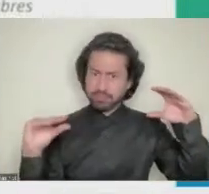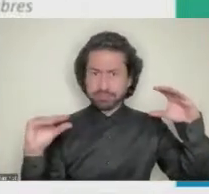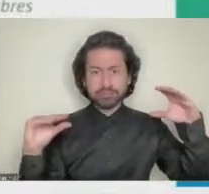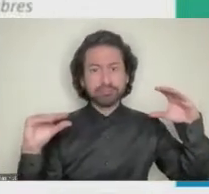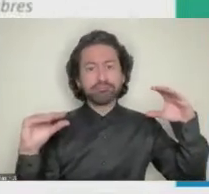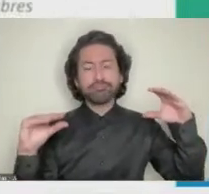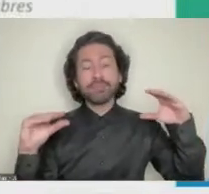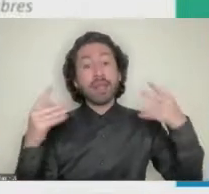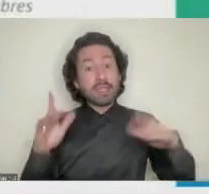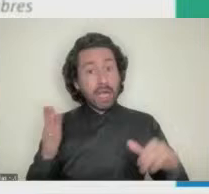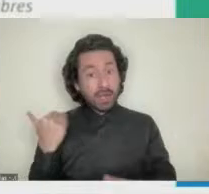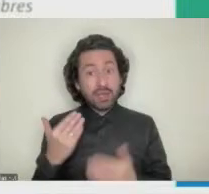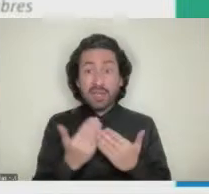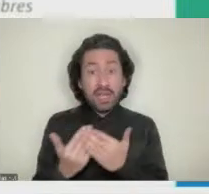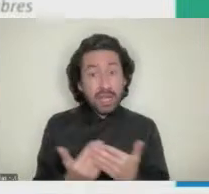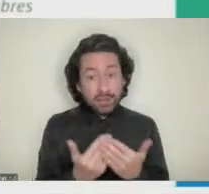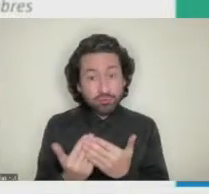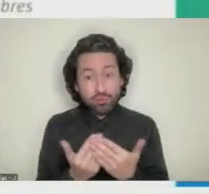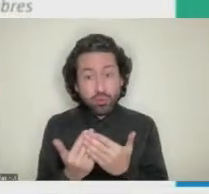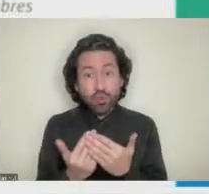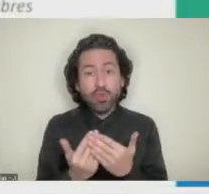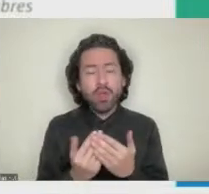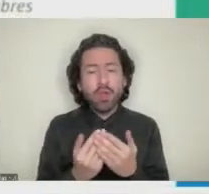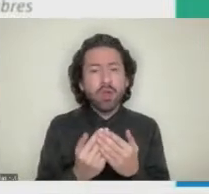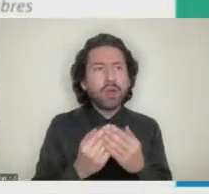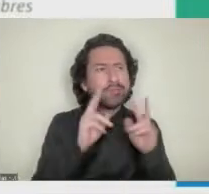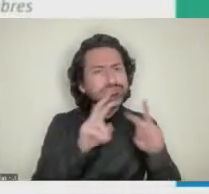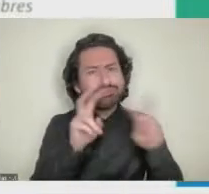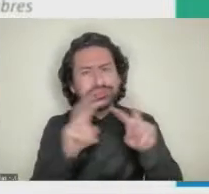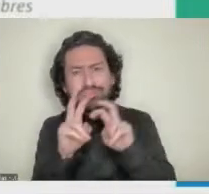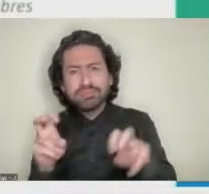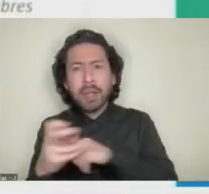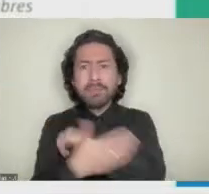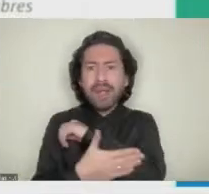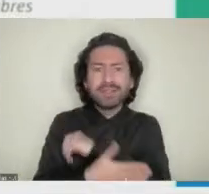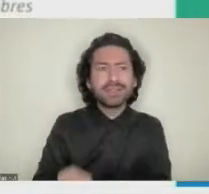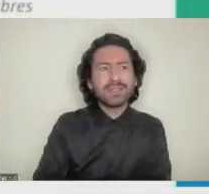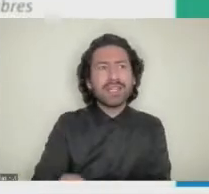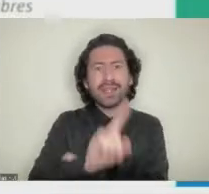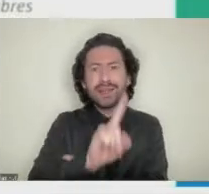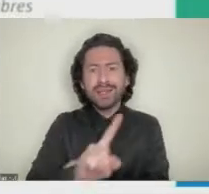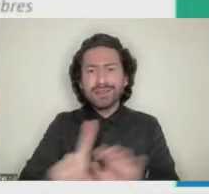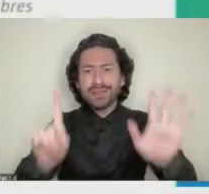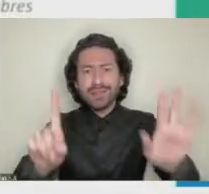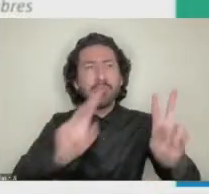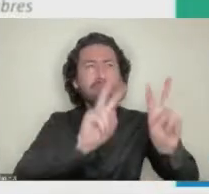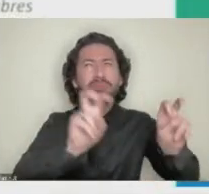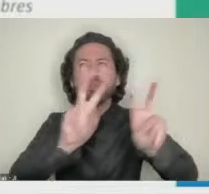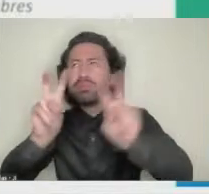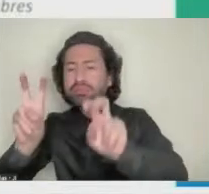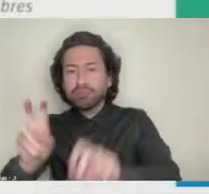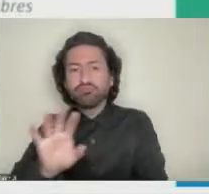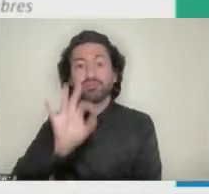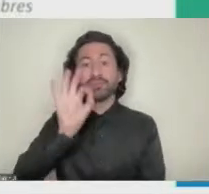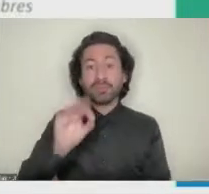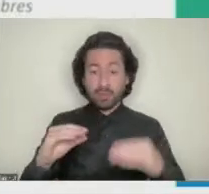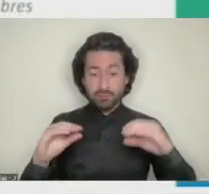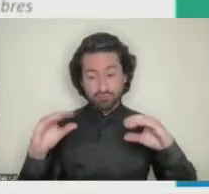women, according to the study that we conducted in 16 countries, this difference may